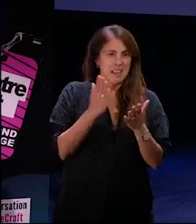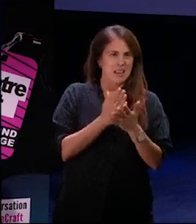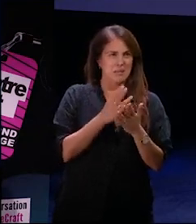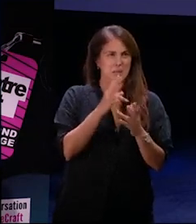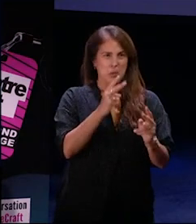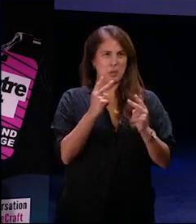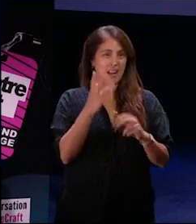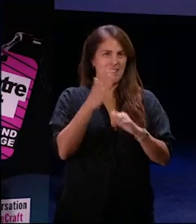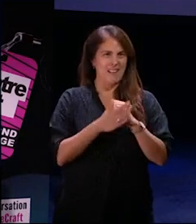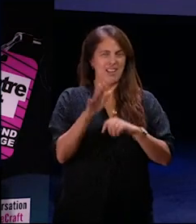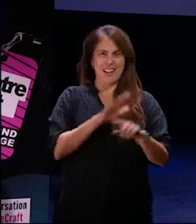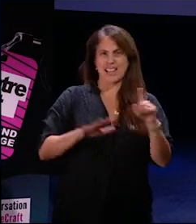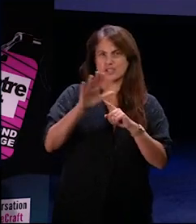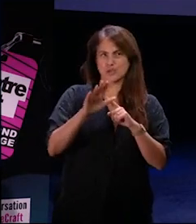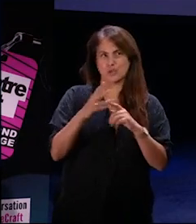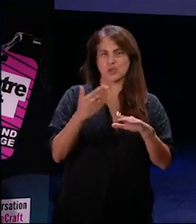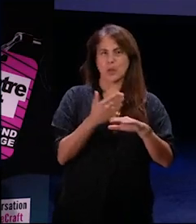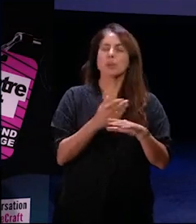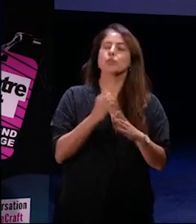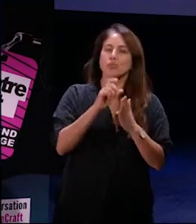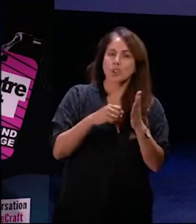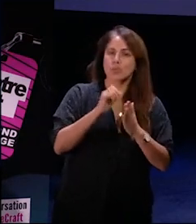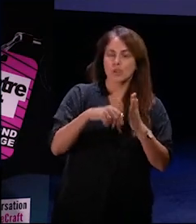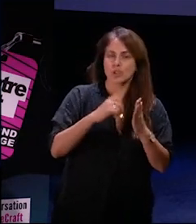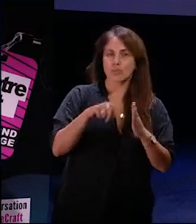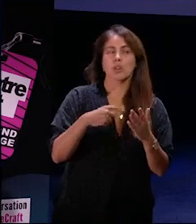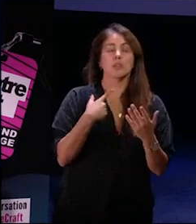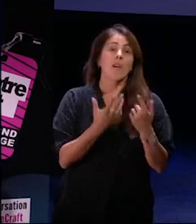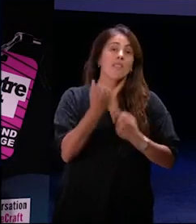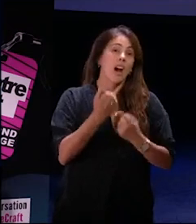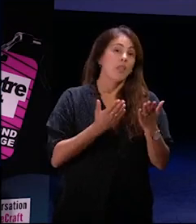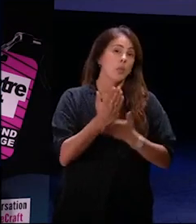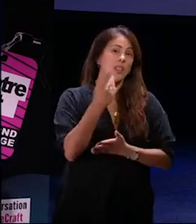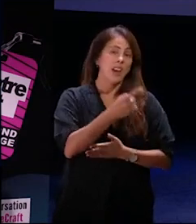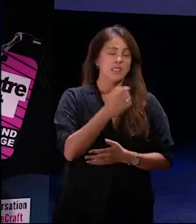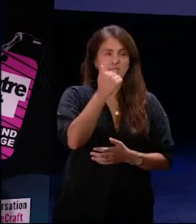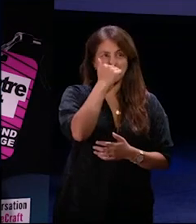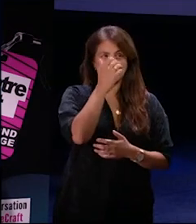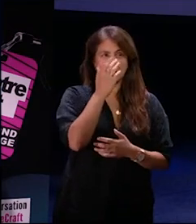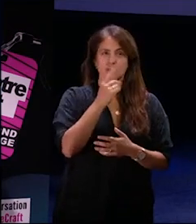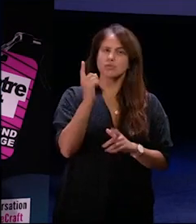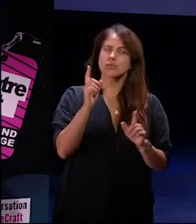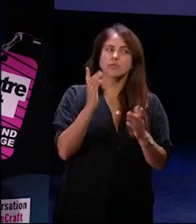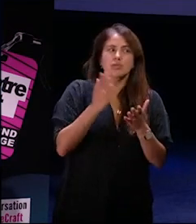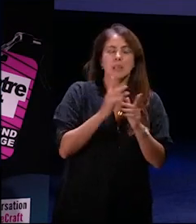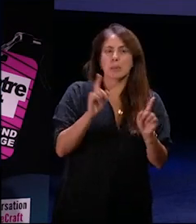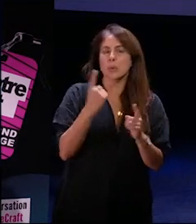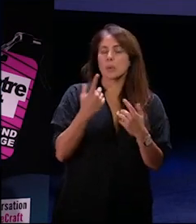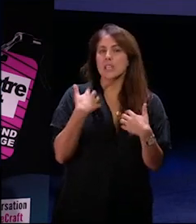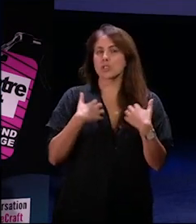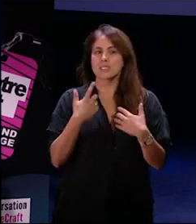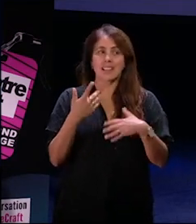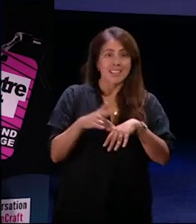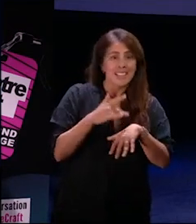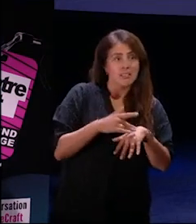because it's project by project. And I find people that way, and just finding people who are interested in theatre and might have some